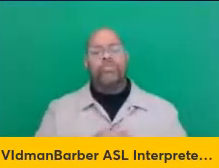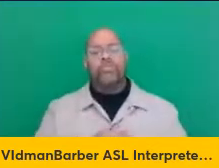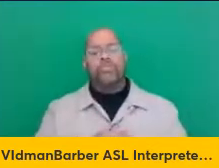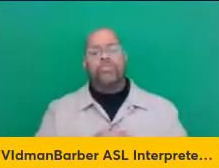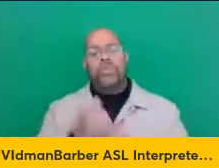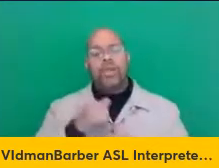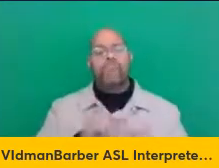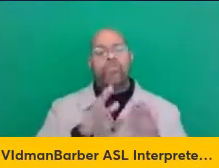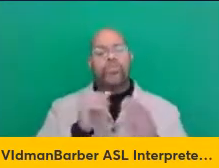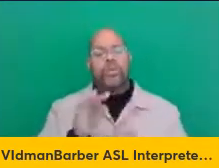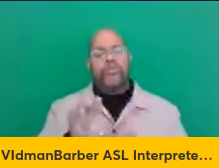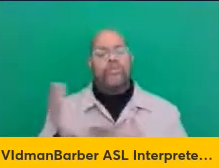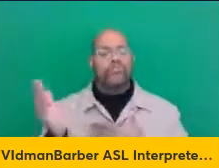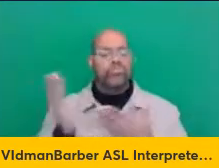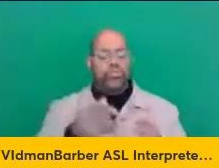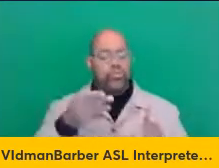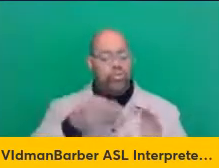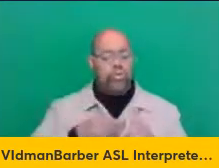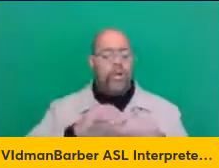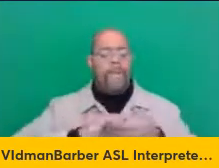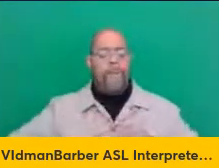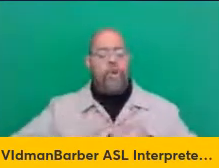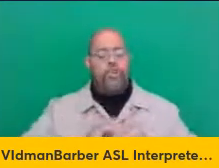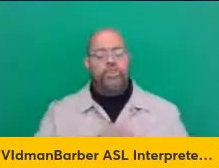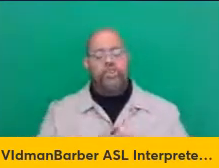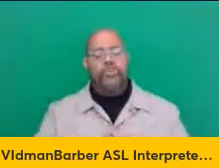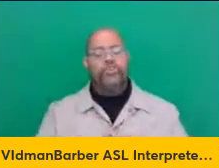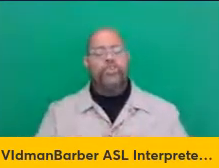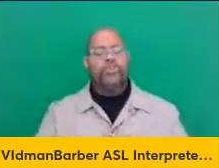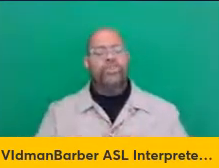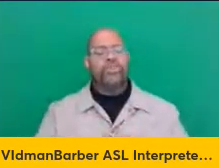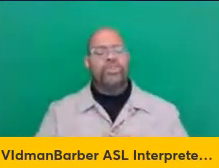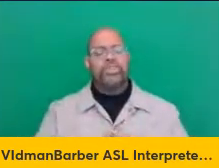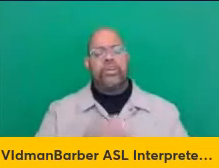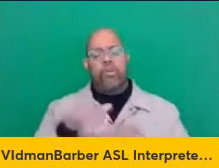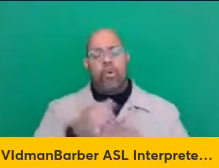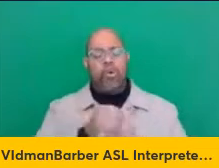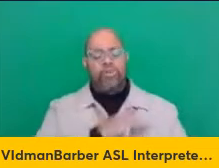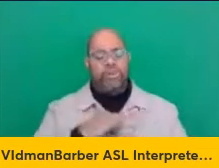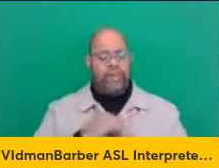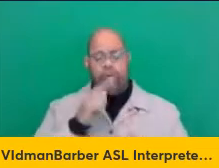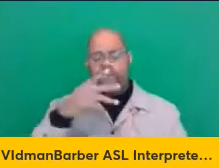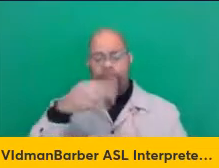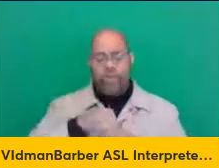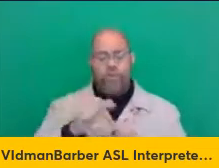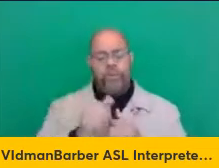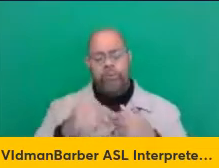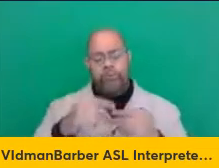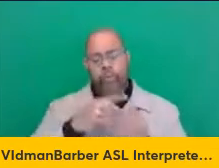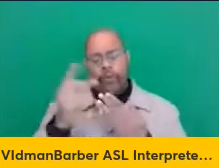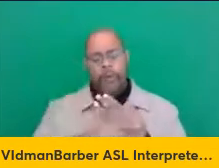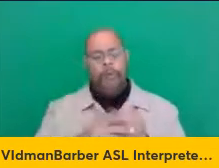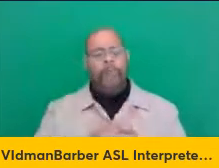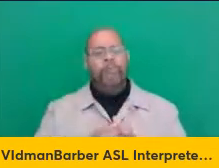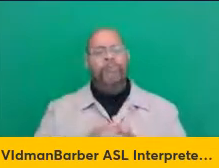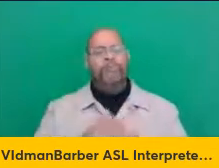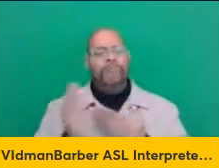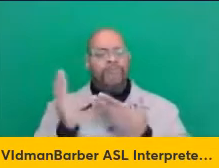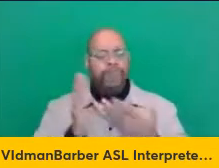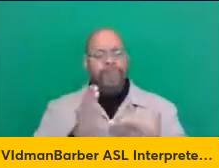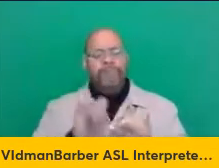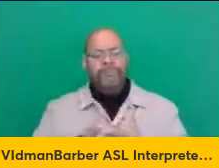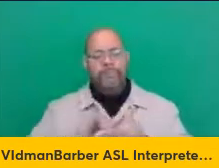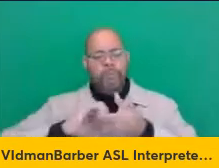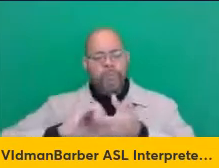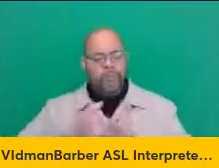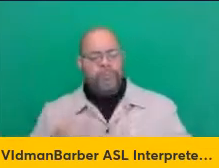approach of bringing on board partners, all the faculty who were involved in the program. They brought on board their partners